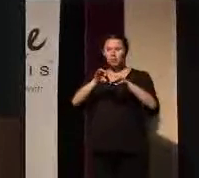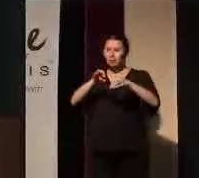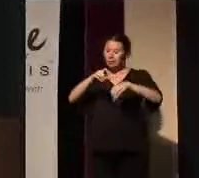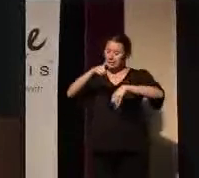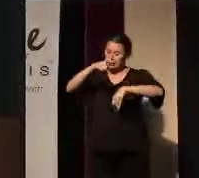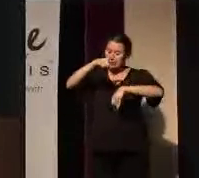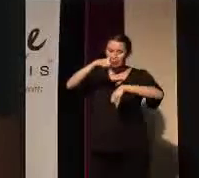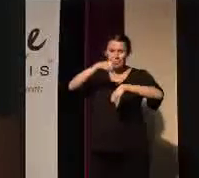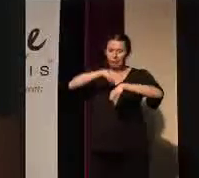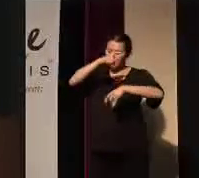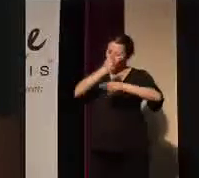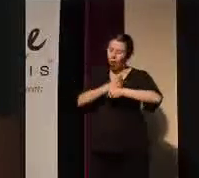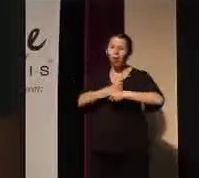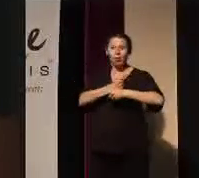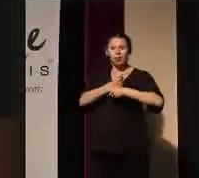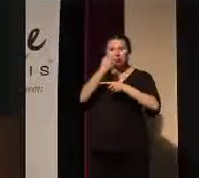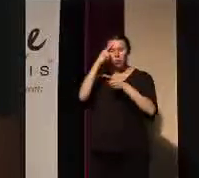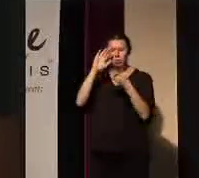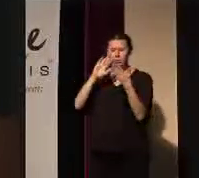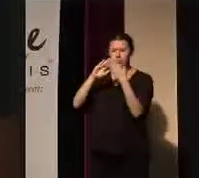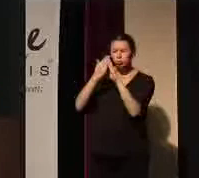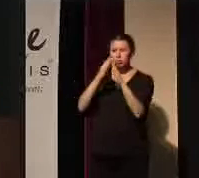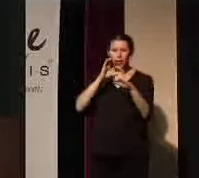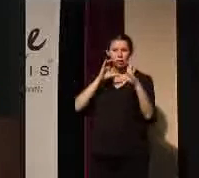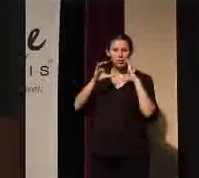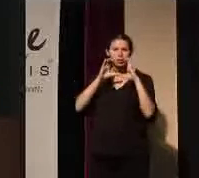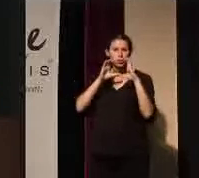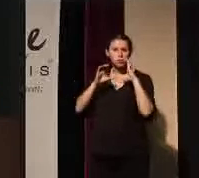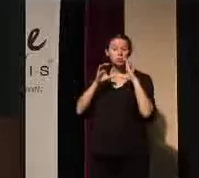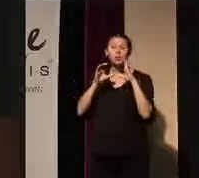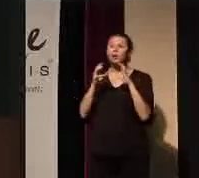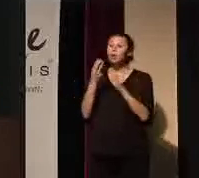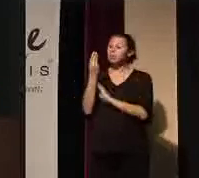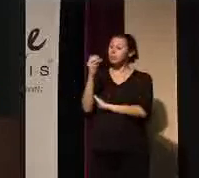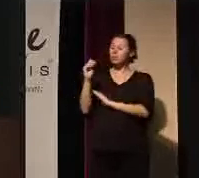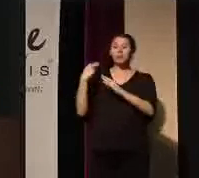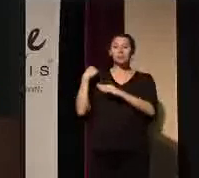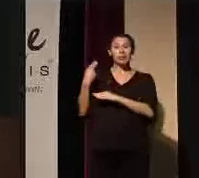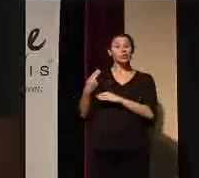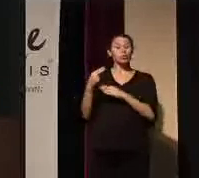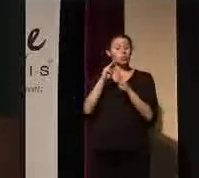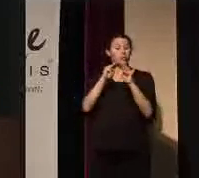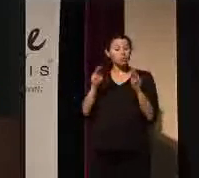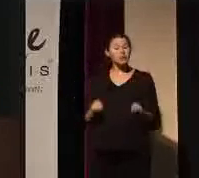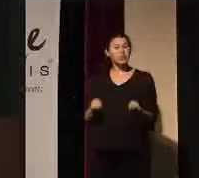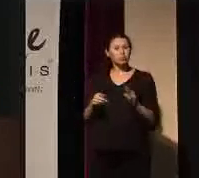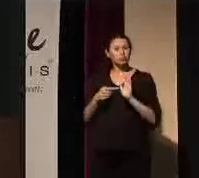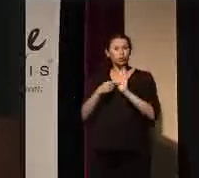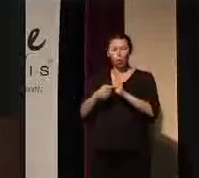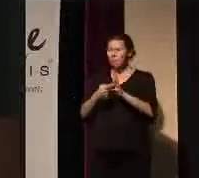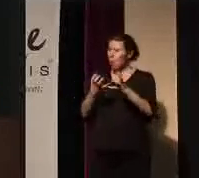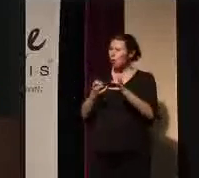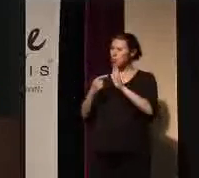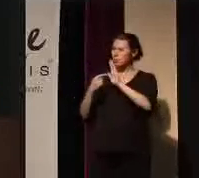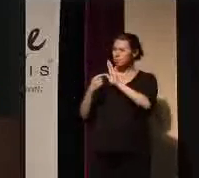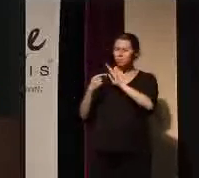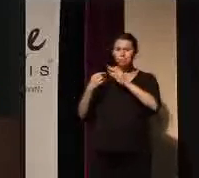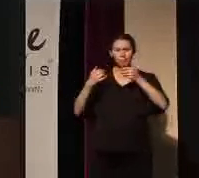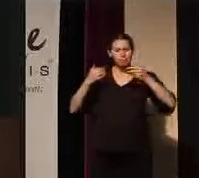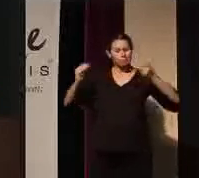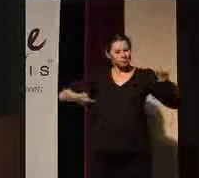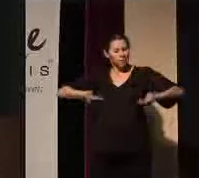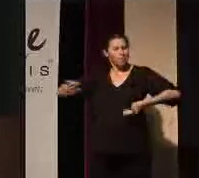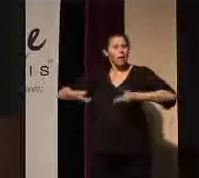conversation. The Missouri History Museum has shown commitment to hosting conversations of the sort for some time